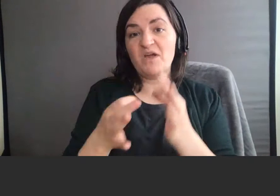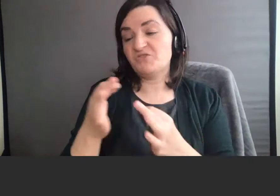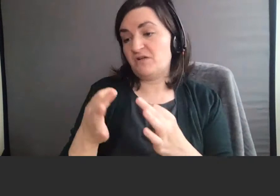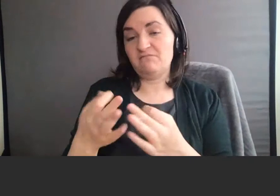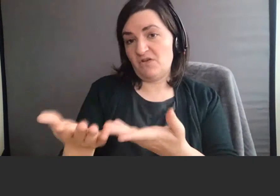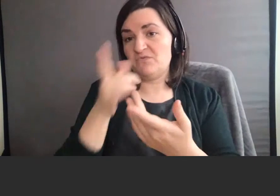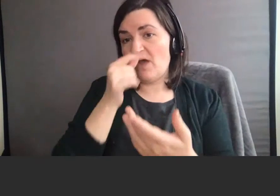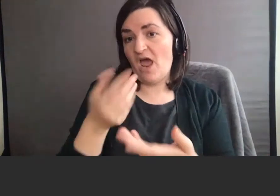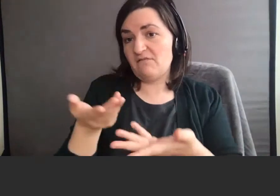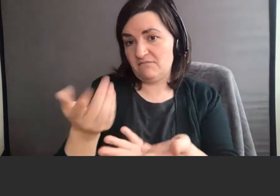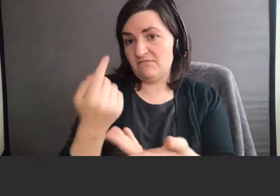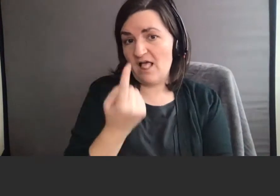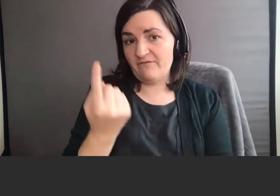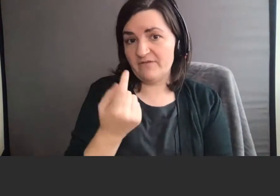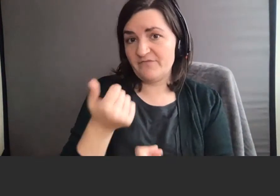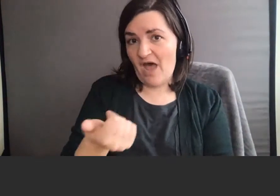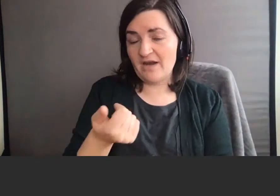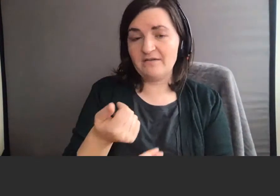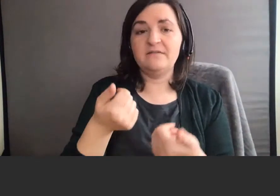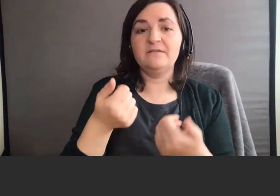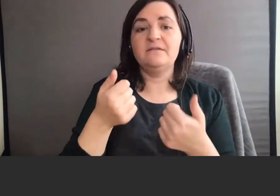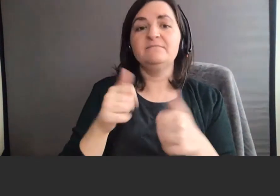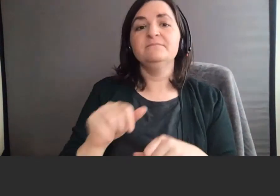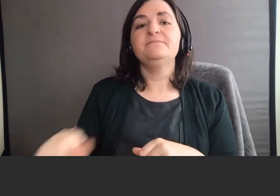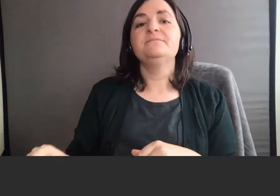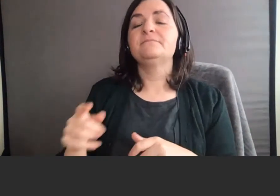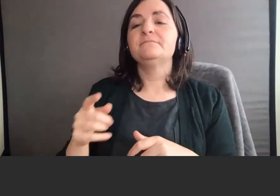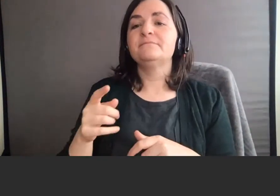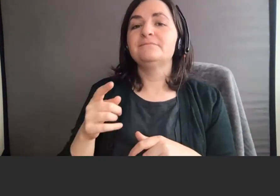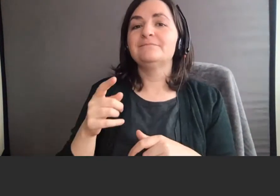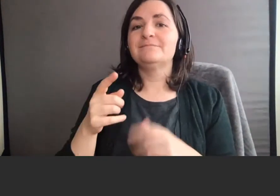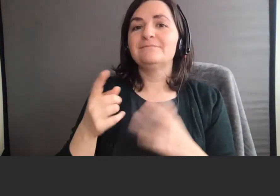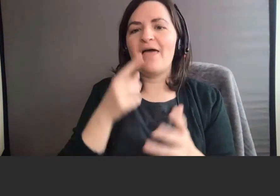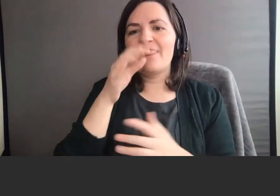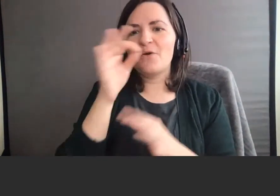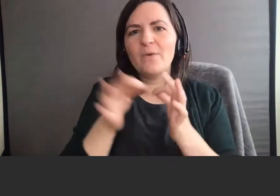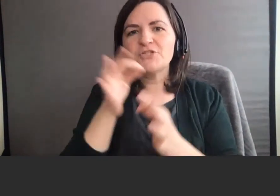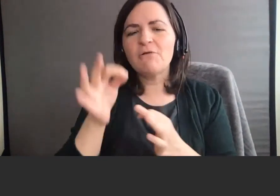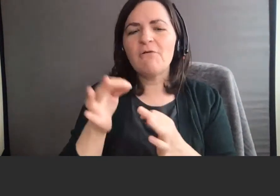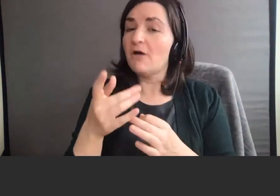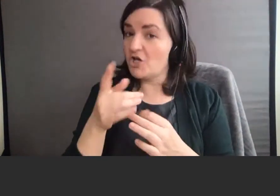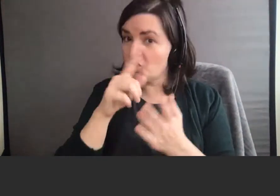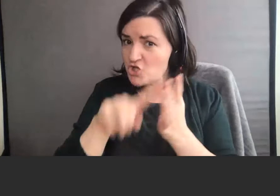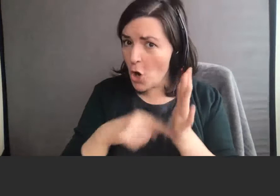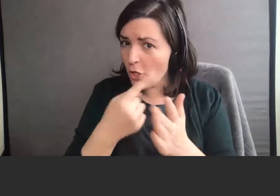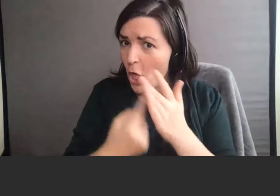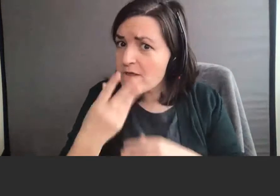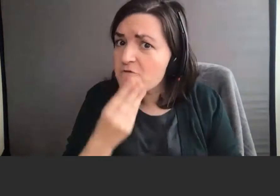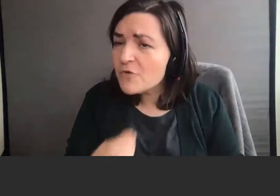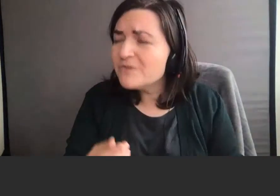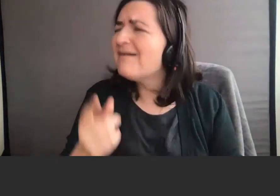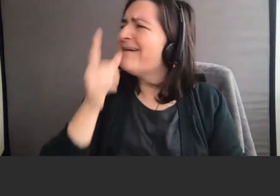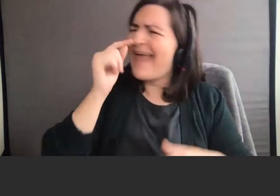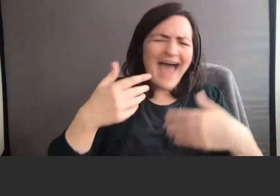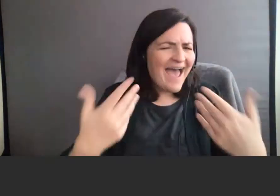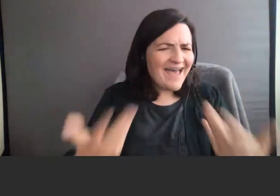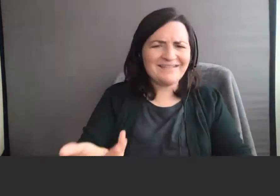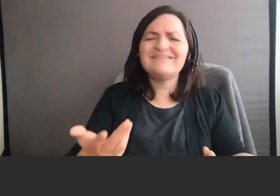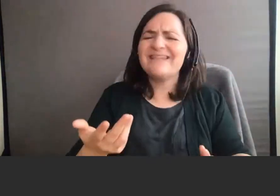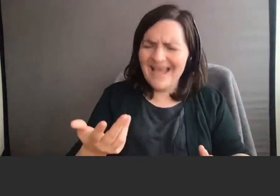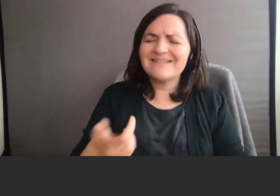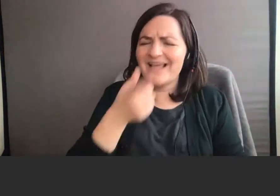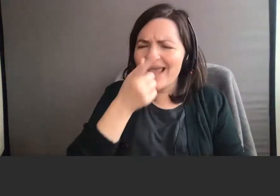well. Yes, Israel, you can just use journals. So you could just use journals, you could use books, or you could use chapters